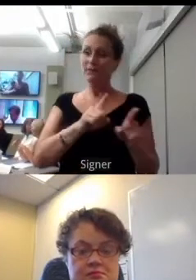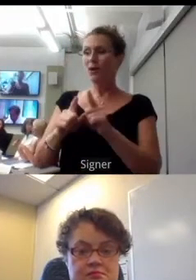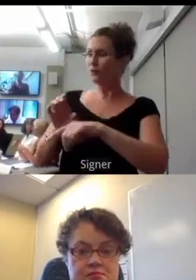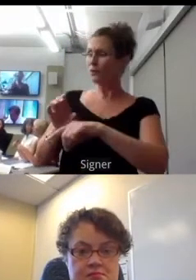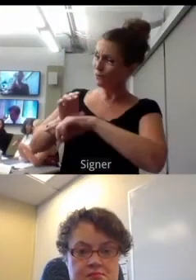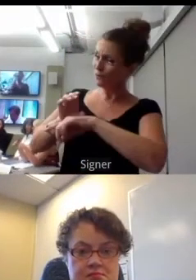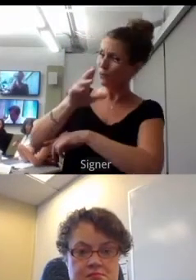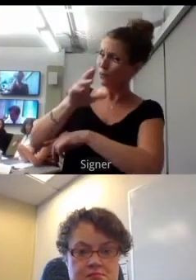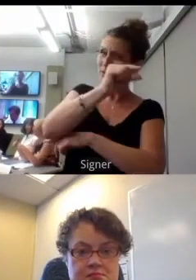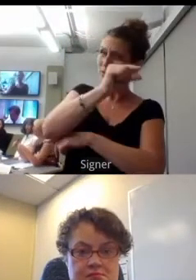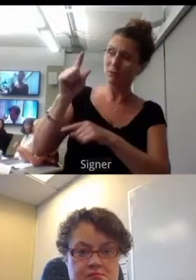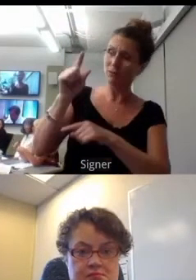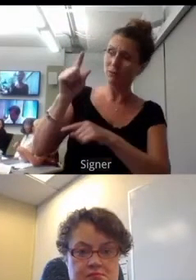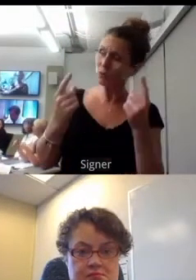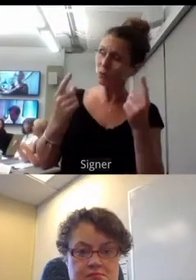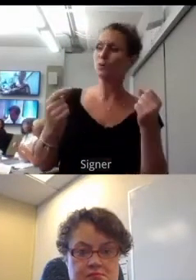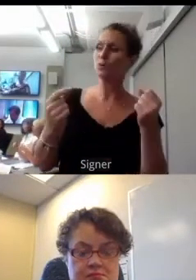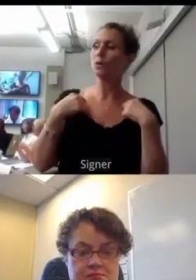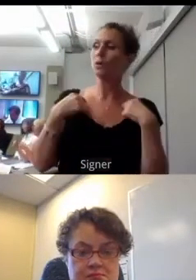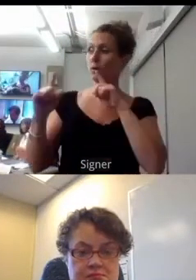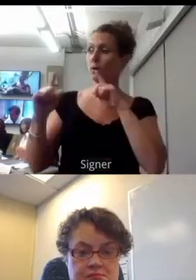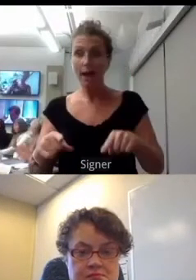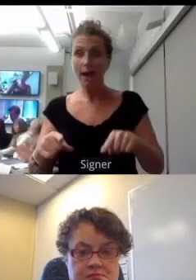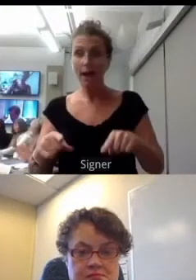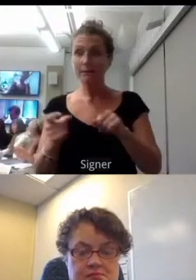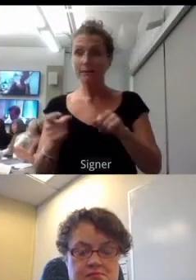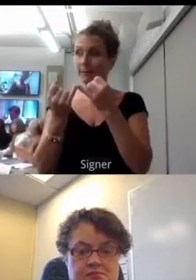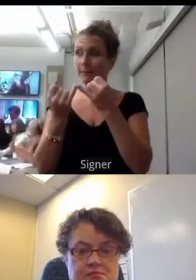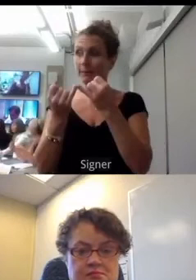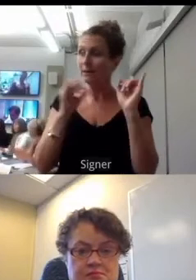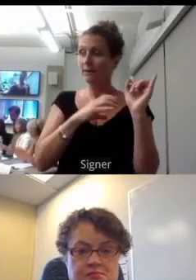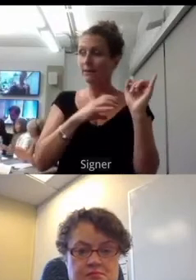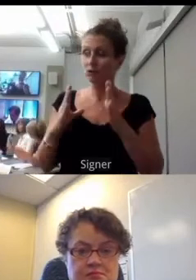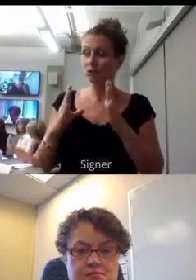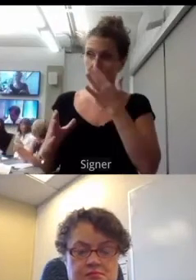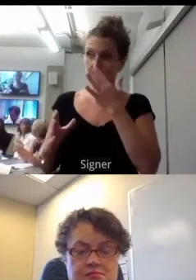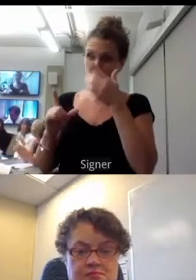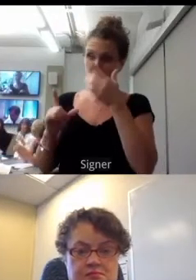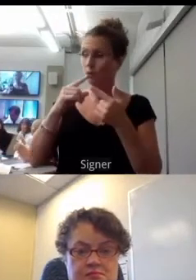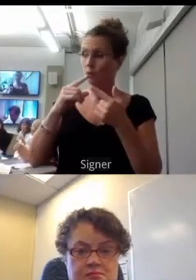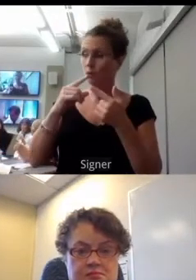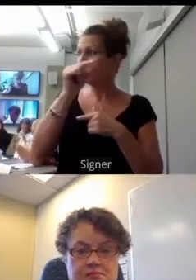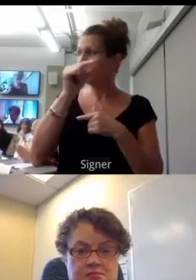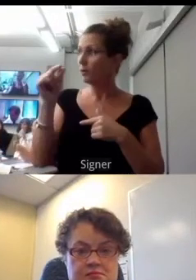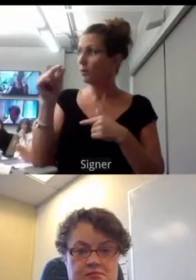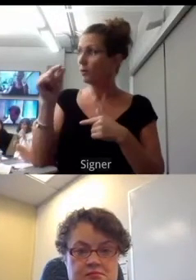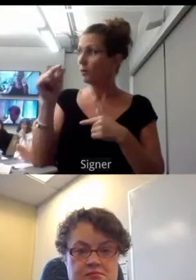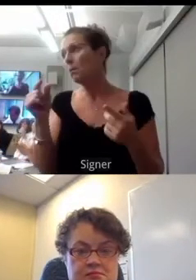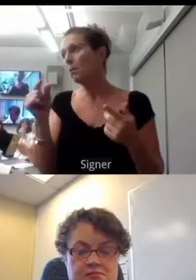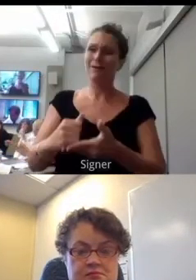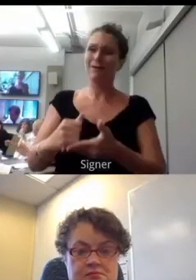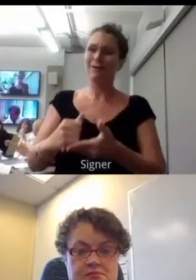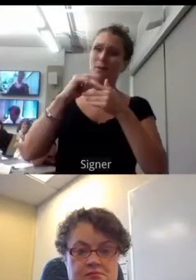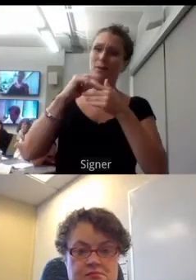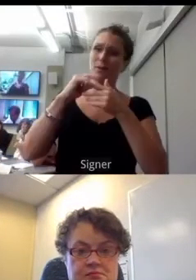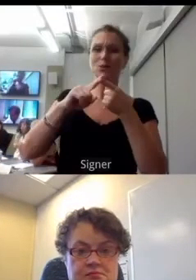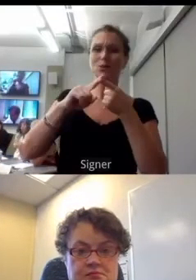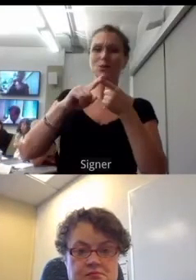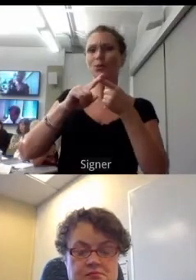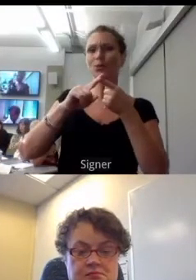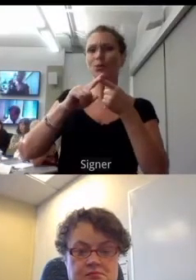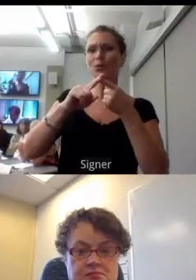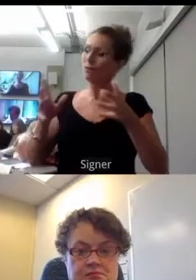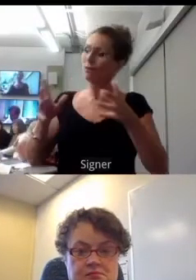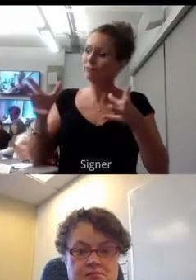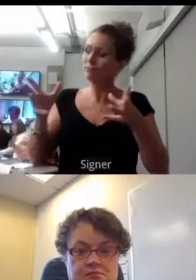out from an independent commissioner to government, and it really helps to drive that agenda forward. So I think that itself has a positive